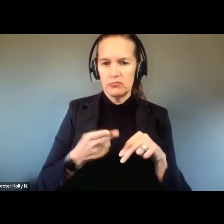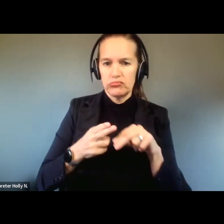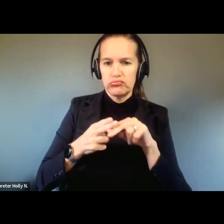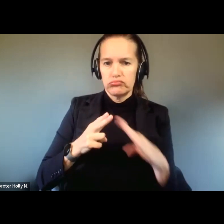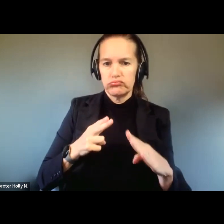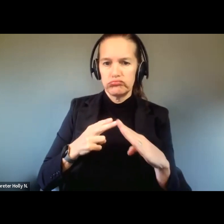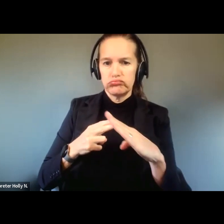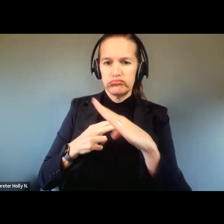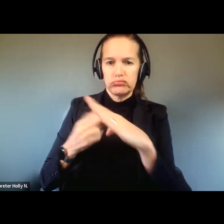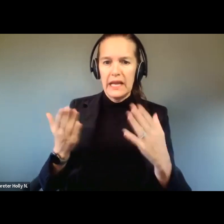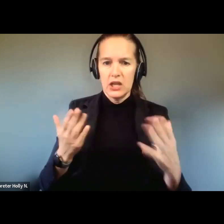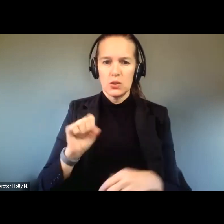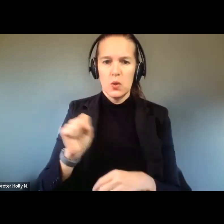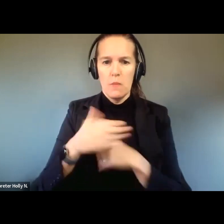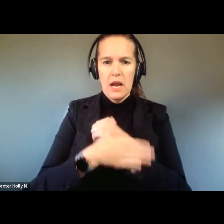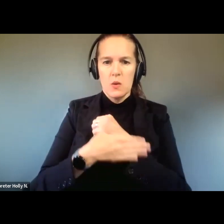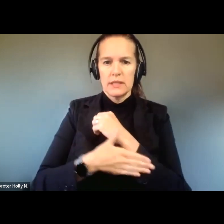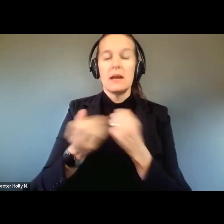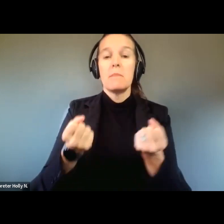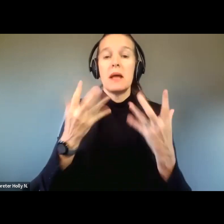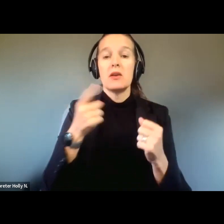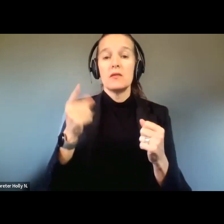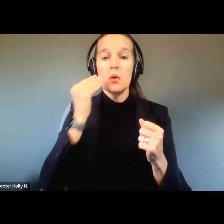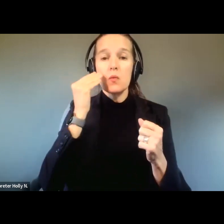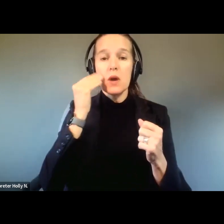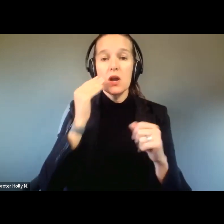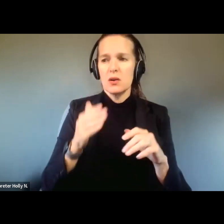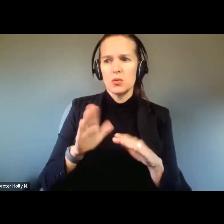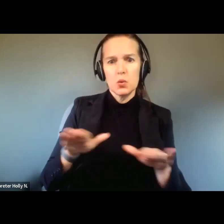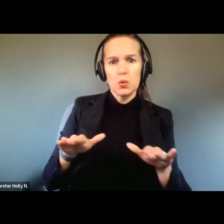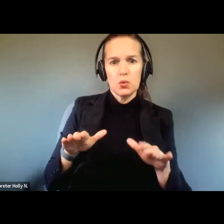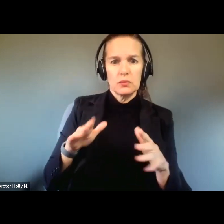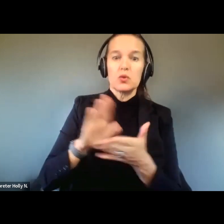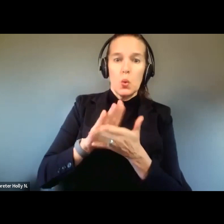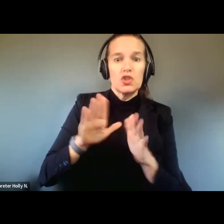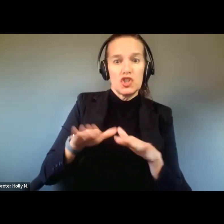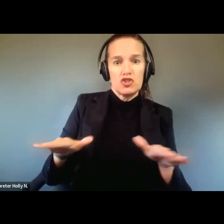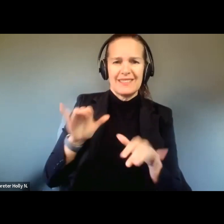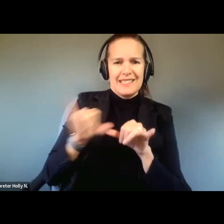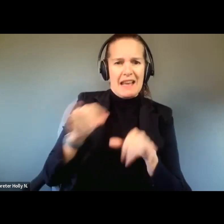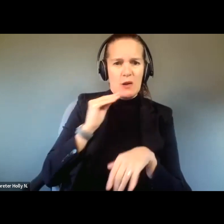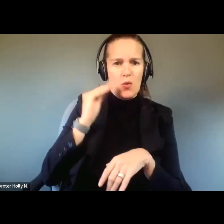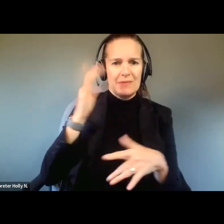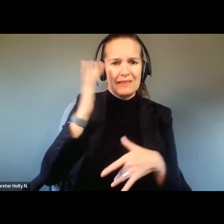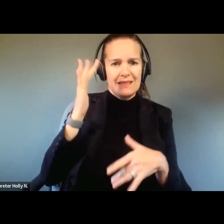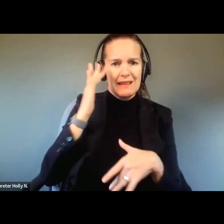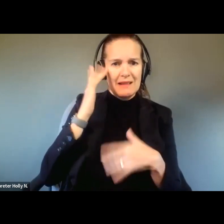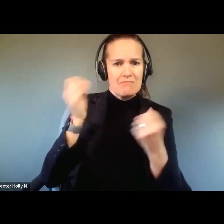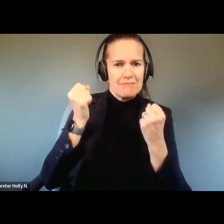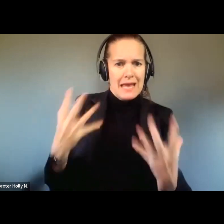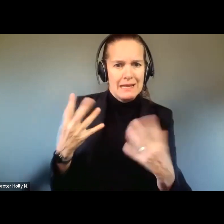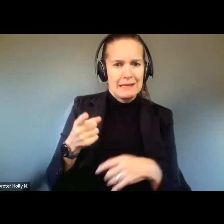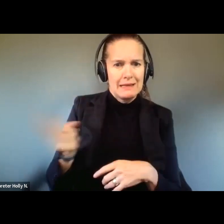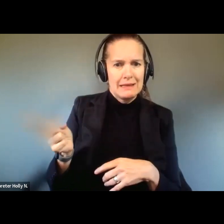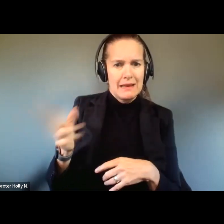here in Sonoma County. As many of you are aware, school children are staying home sick at a very high rate, and many